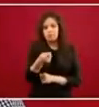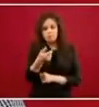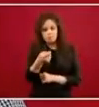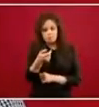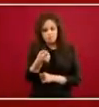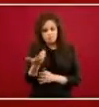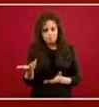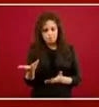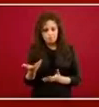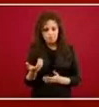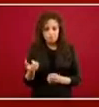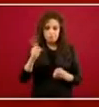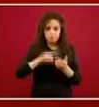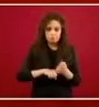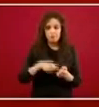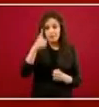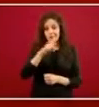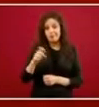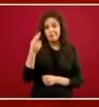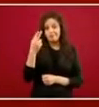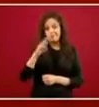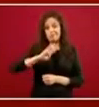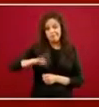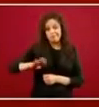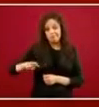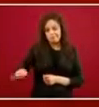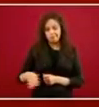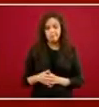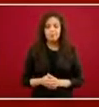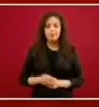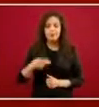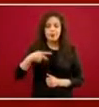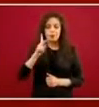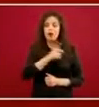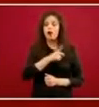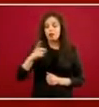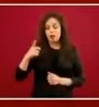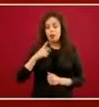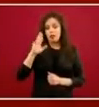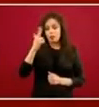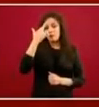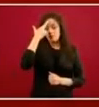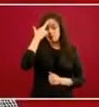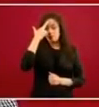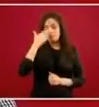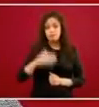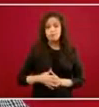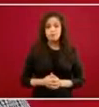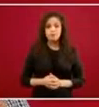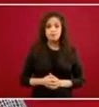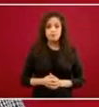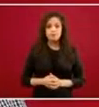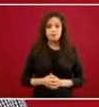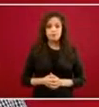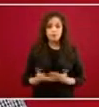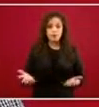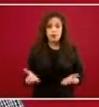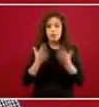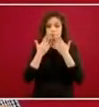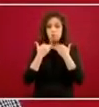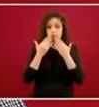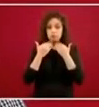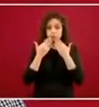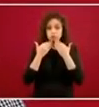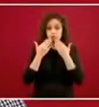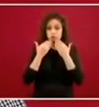to COVID-19, though it's a very small proportion. But it is important to